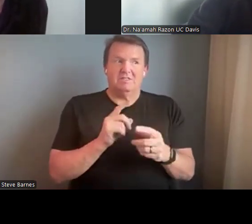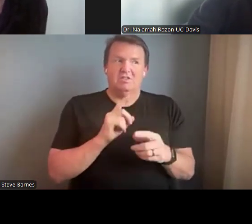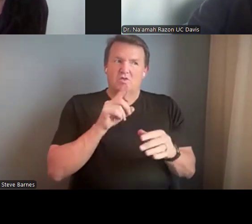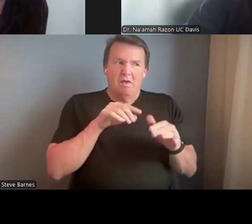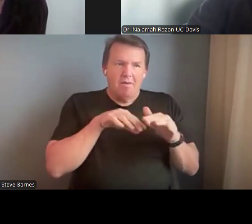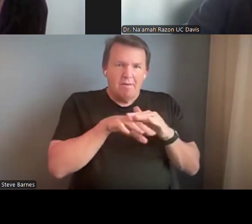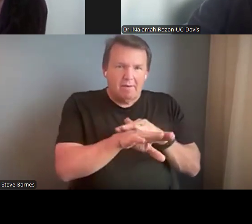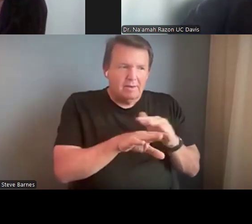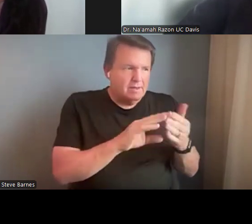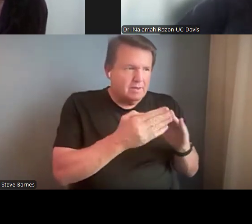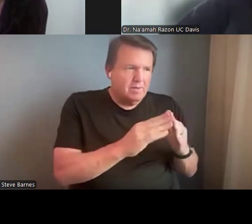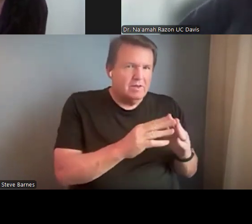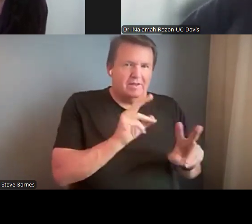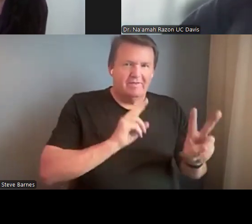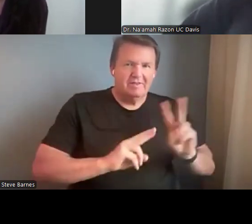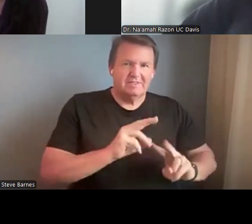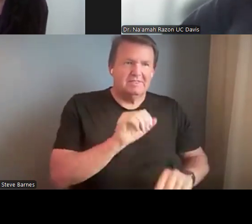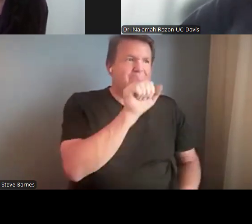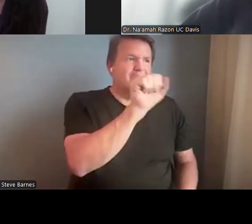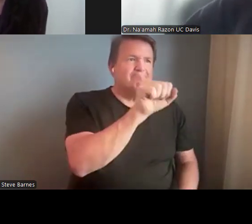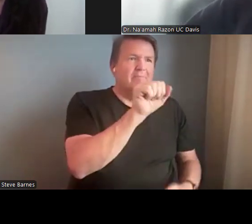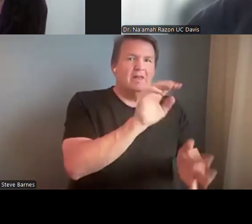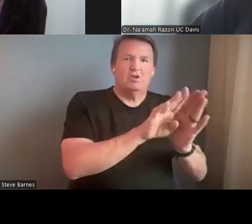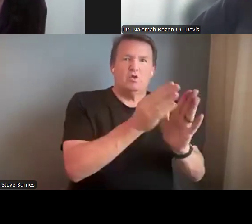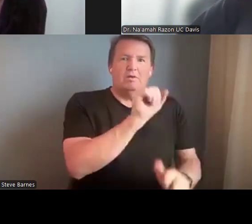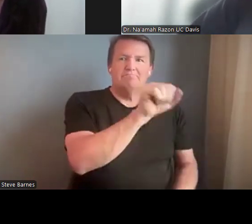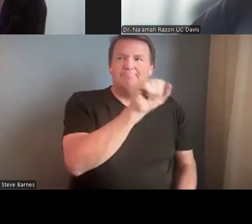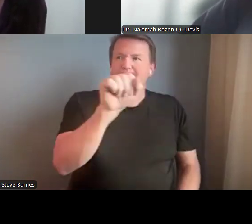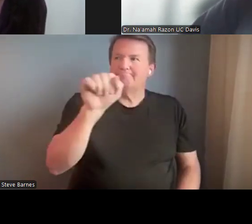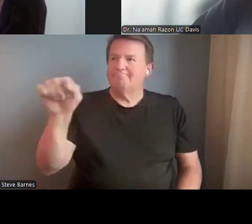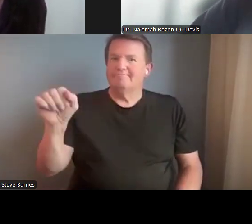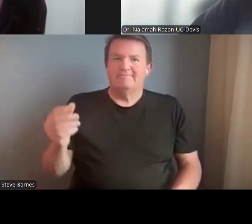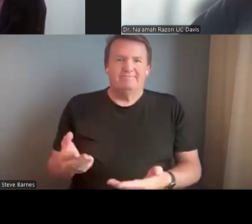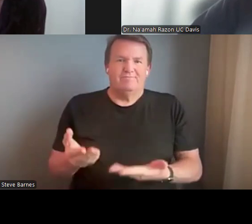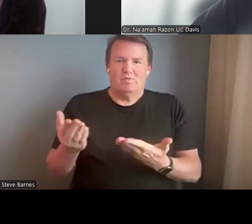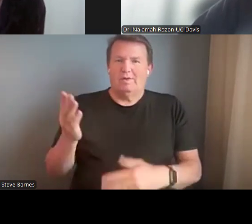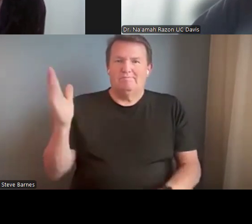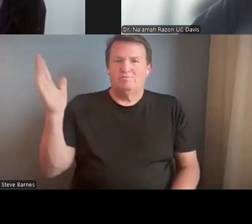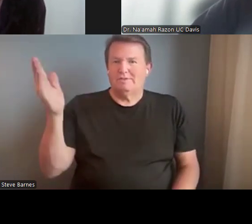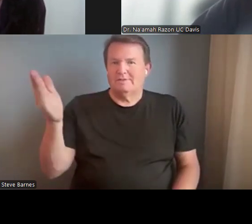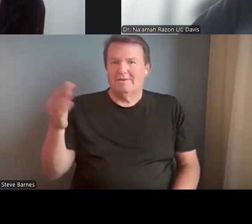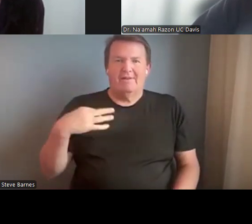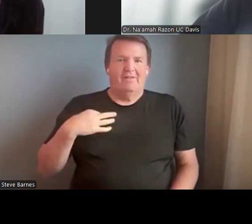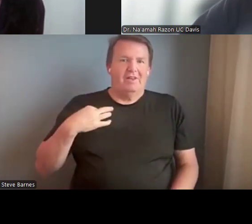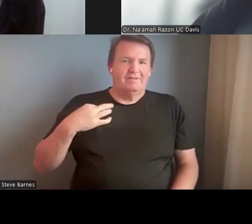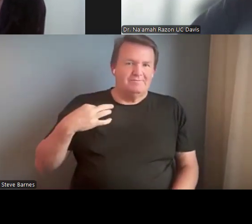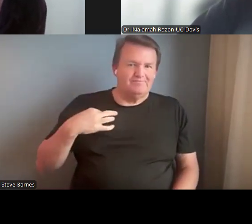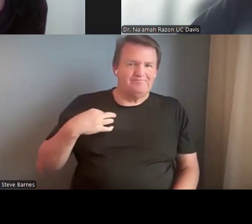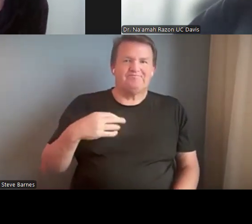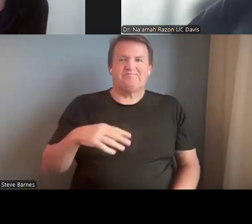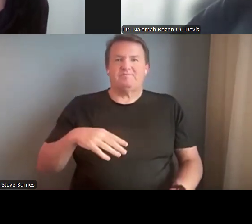ground, visits, going door to door, making presentations, doing volunteer work, doing, charity walks and run,